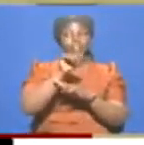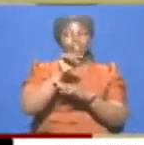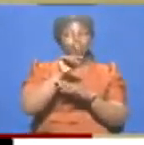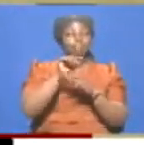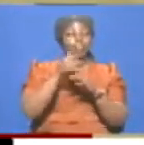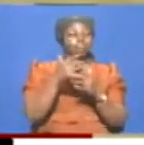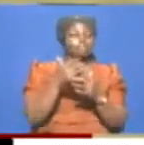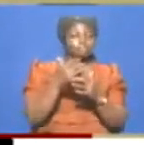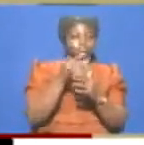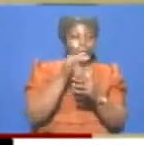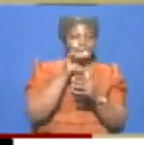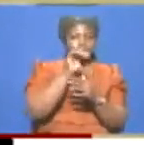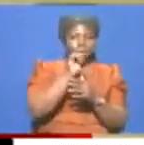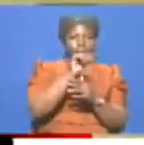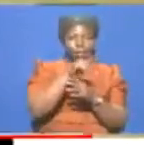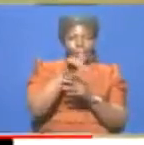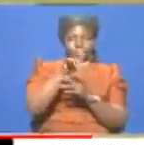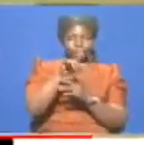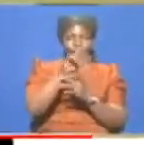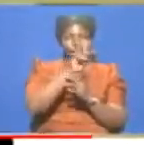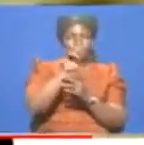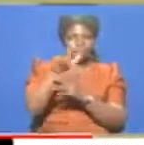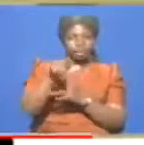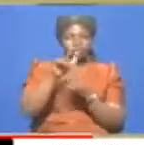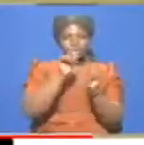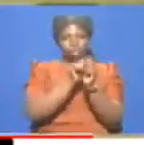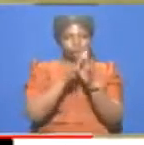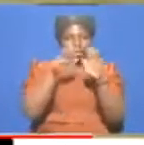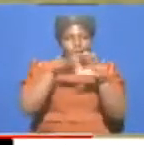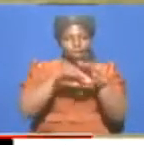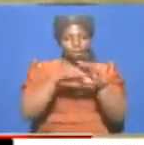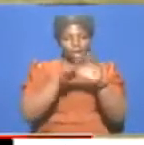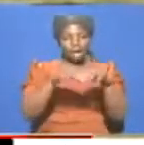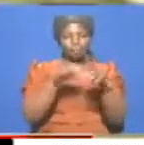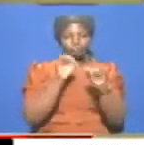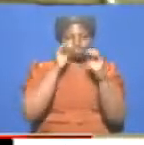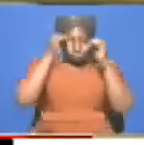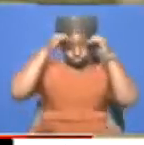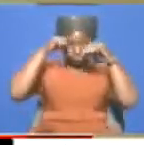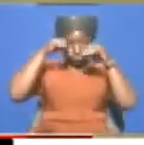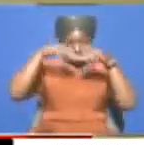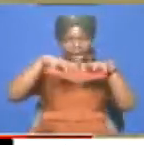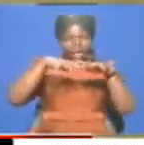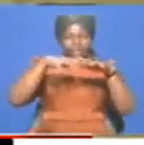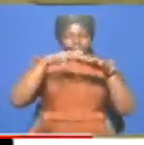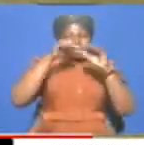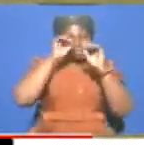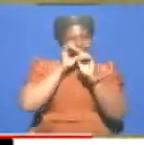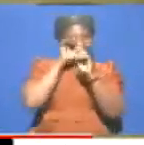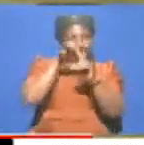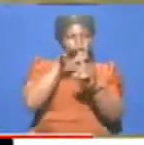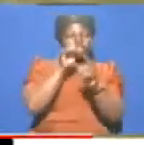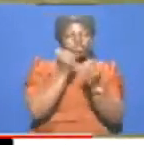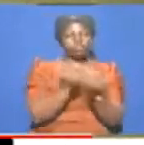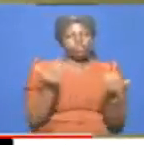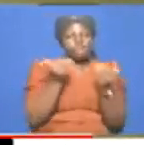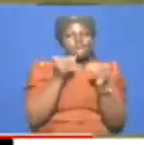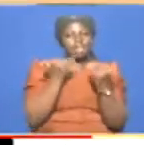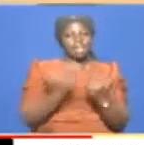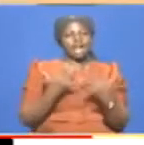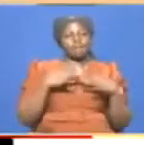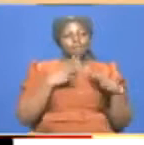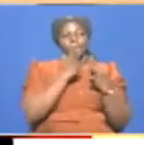the KPL and members club to inspire children and young people between the age of 5 to 25 to realize their